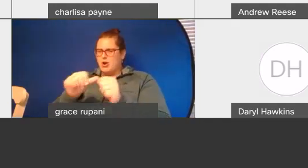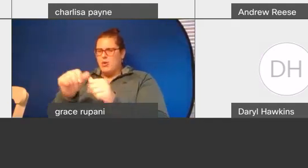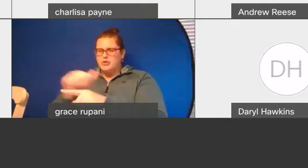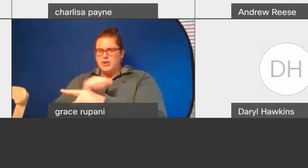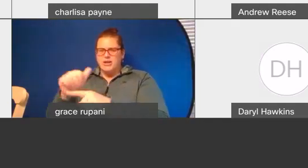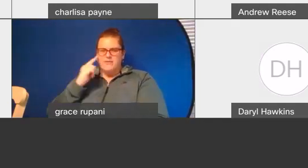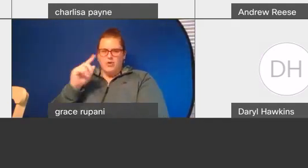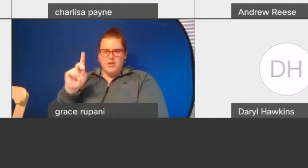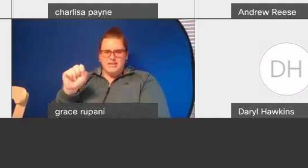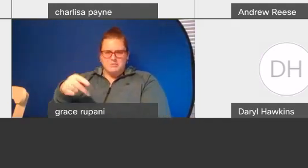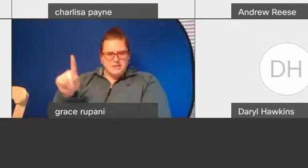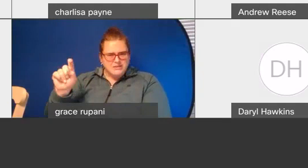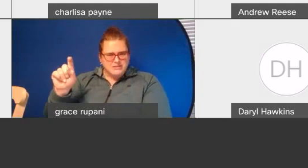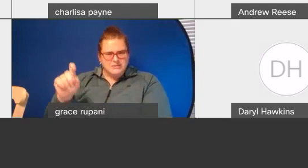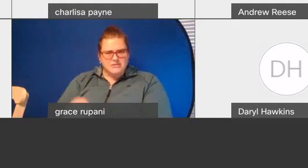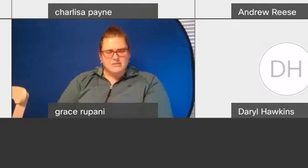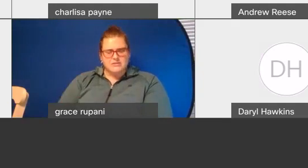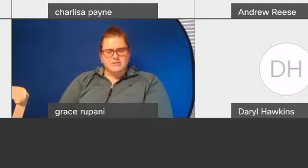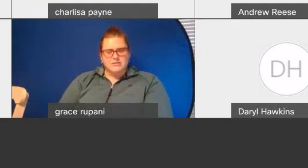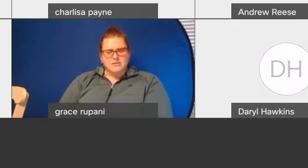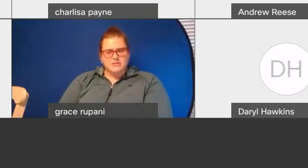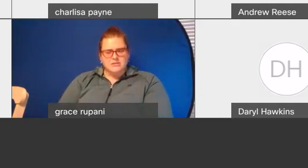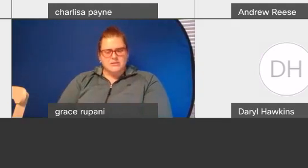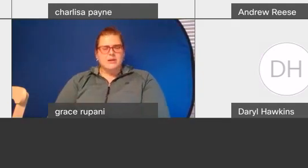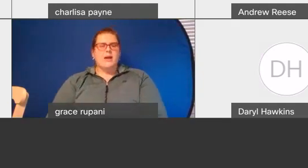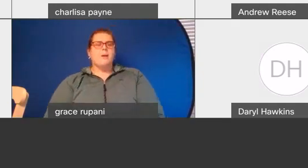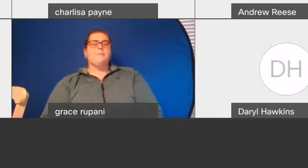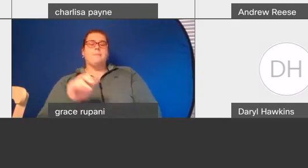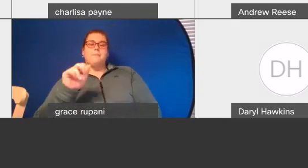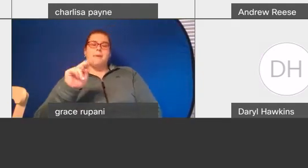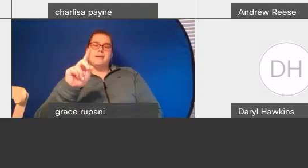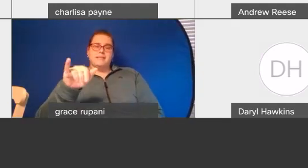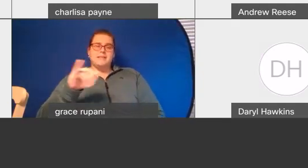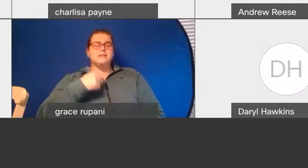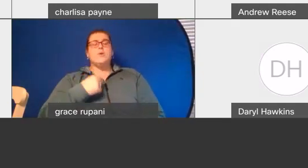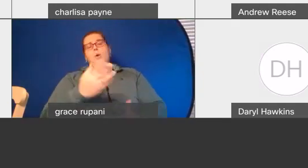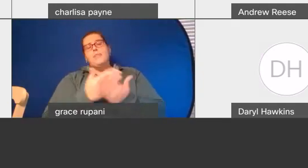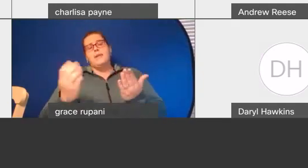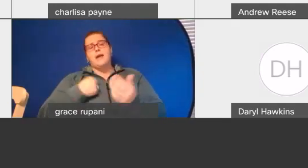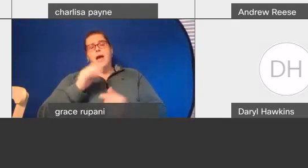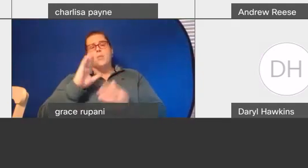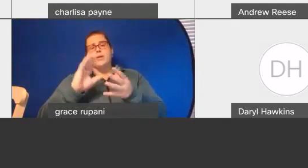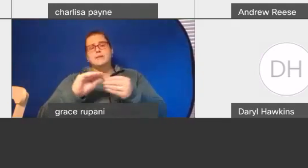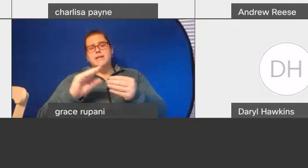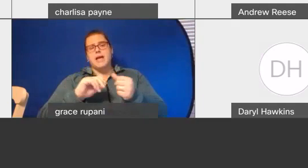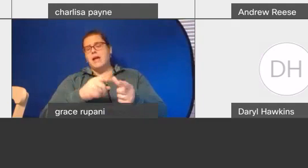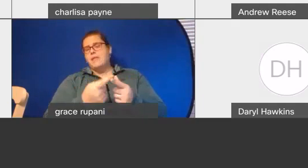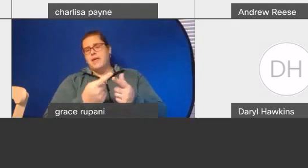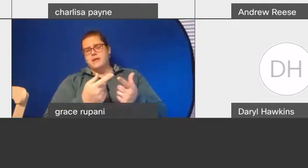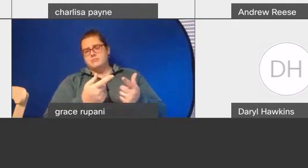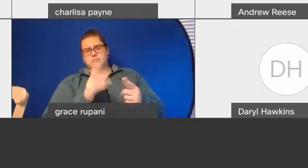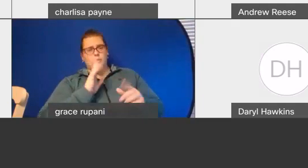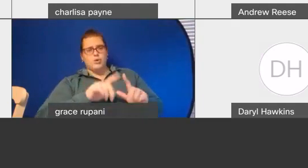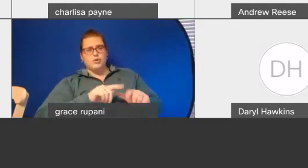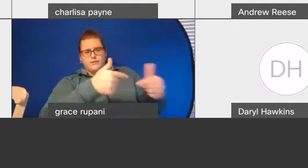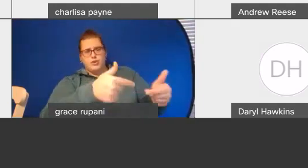DSPs. You know, one of the things I would say about this, and then I'll defer to anyone else that wants to jump in, is